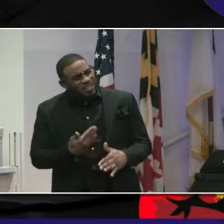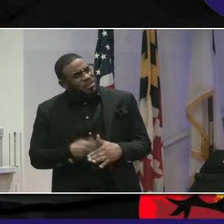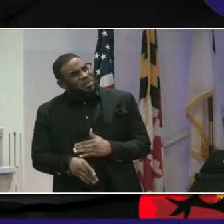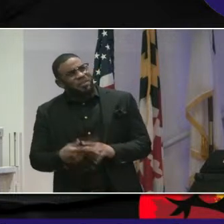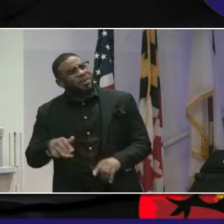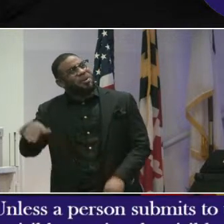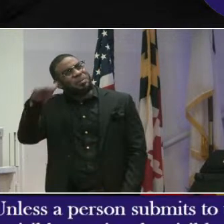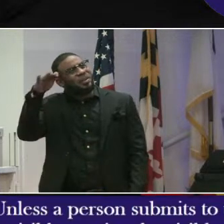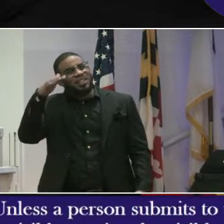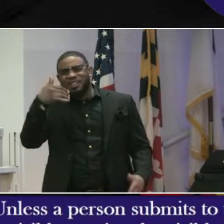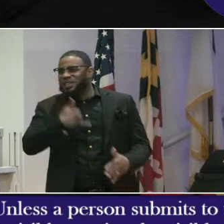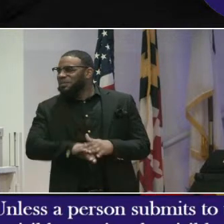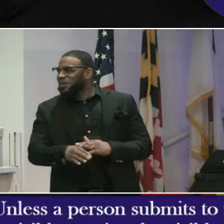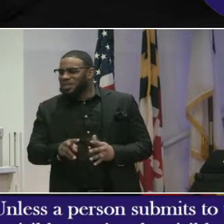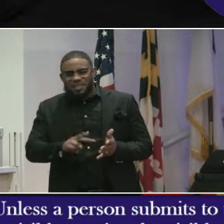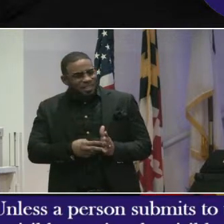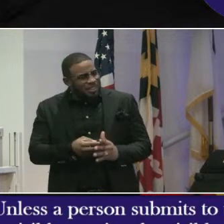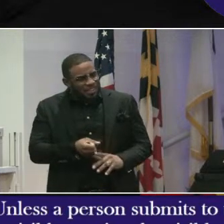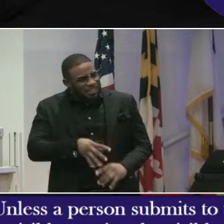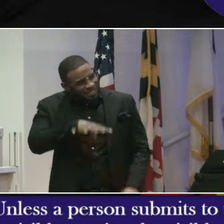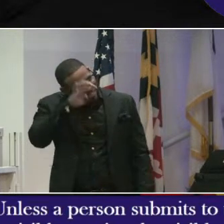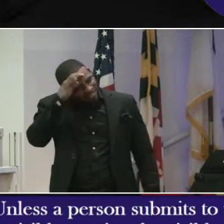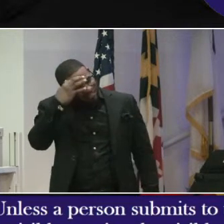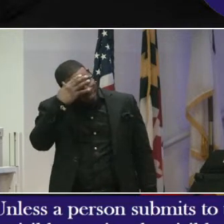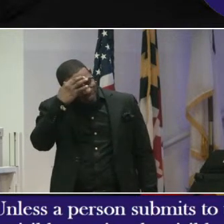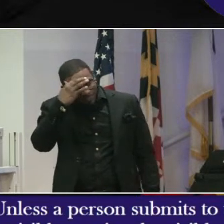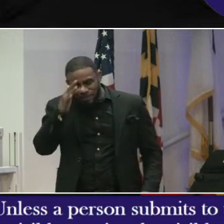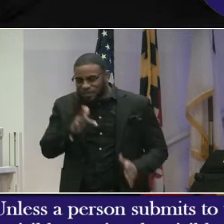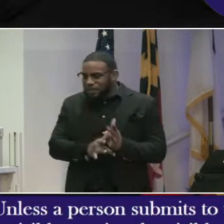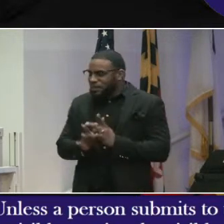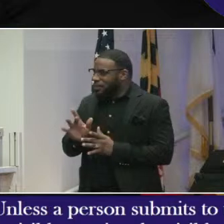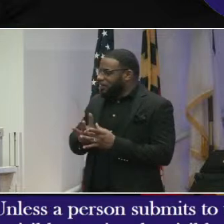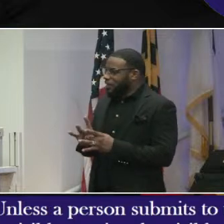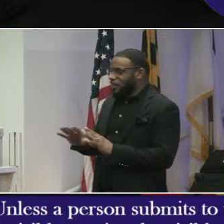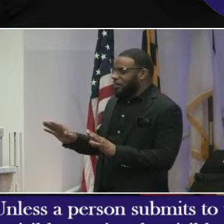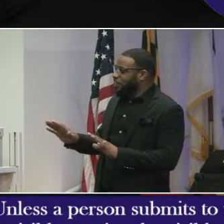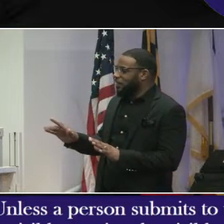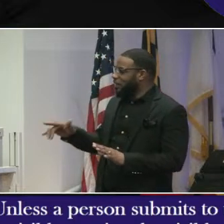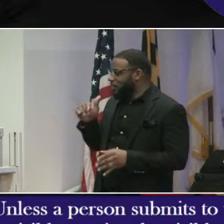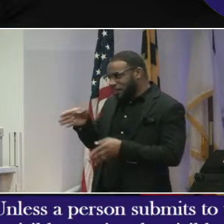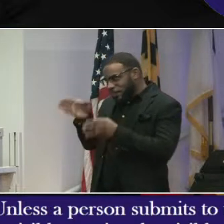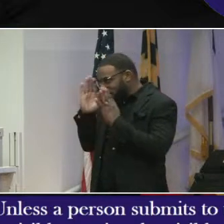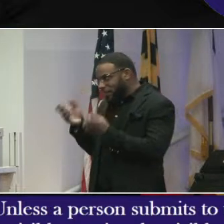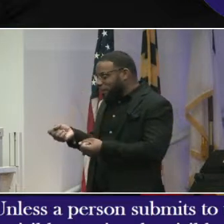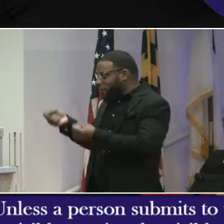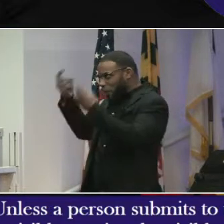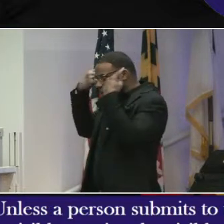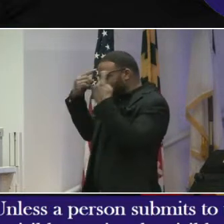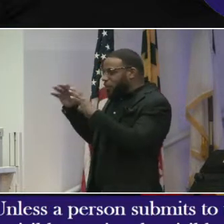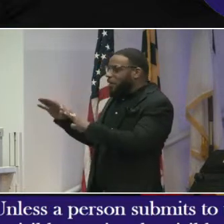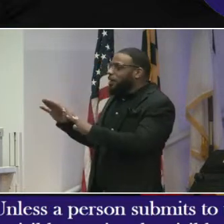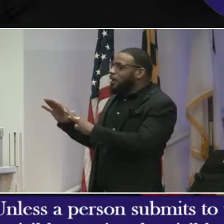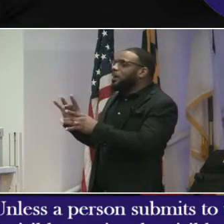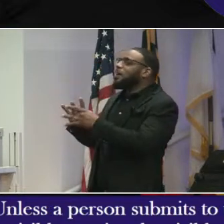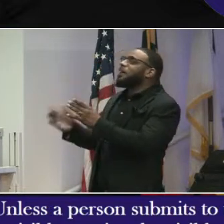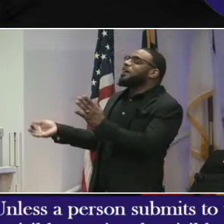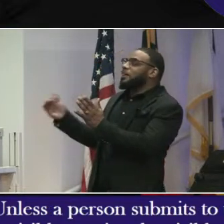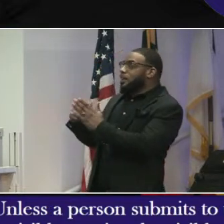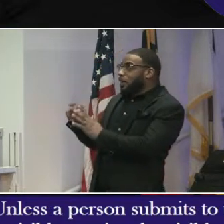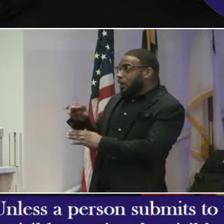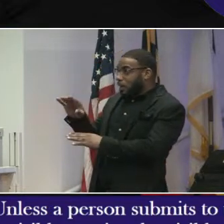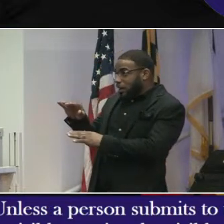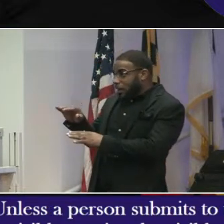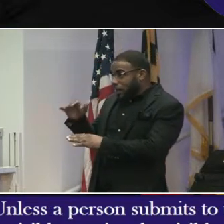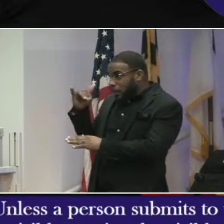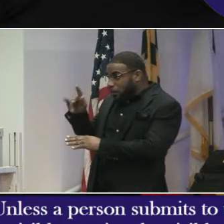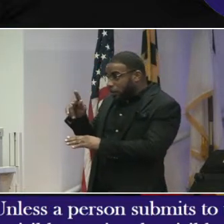from above or born again talk?" Jesus said, "You're not listening. Let me say it again. Unless a